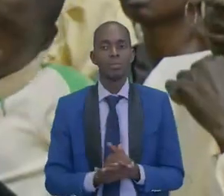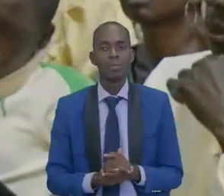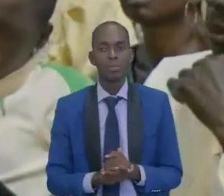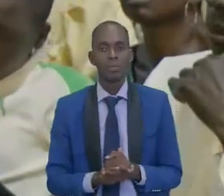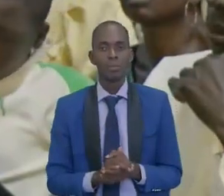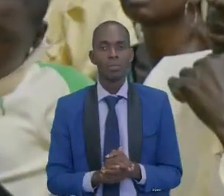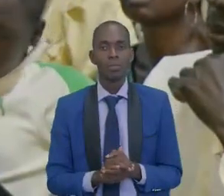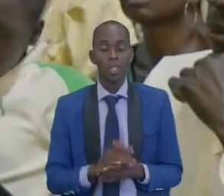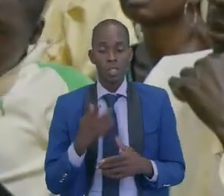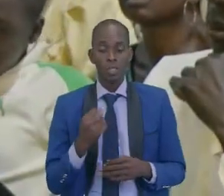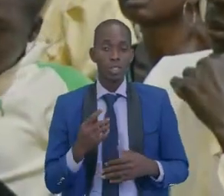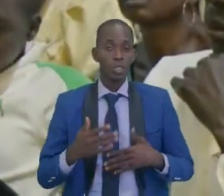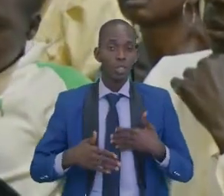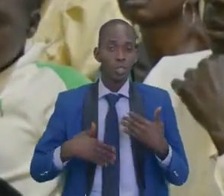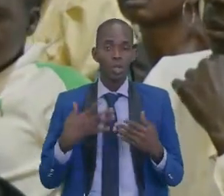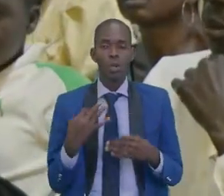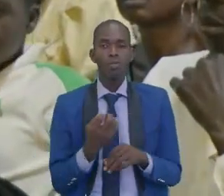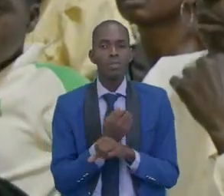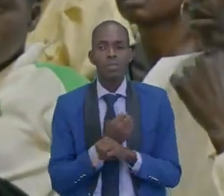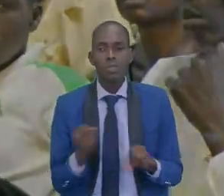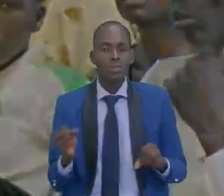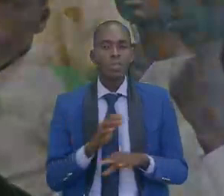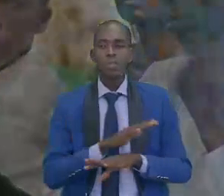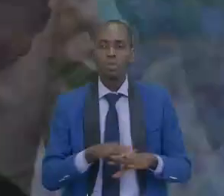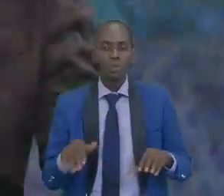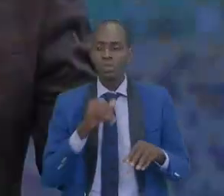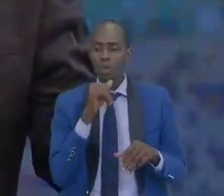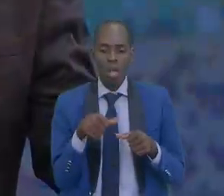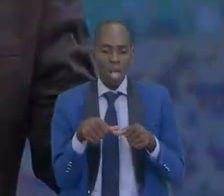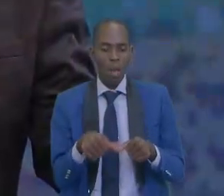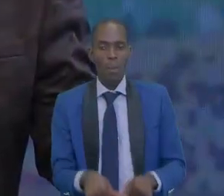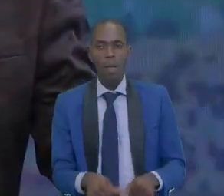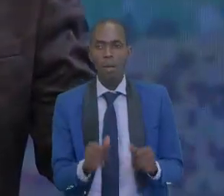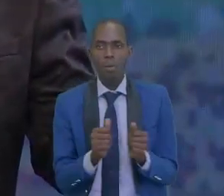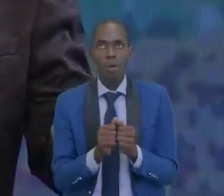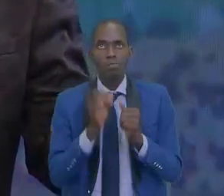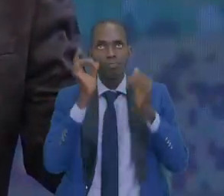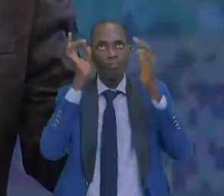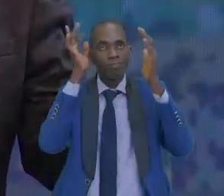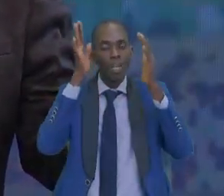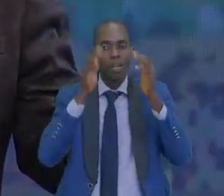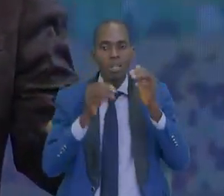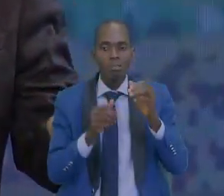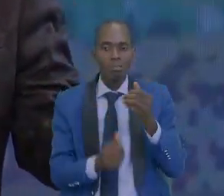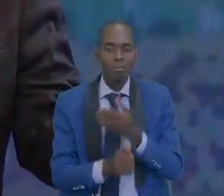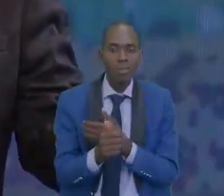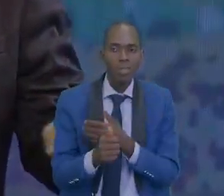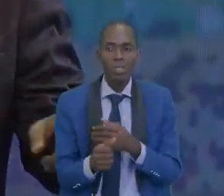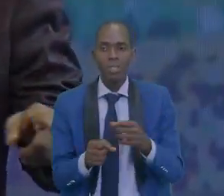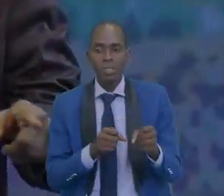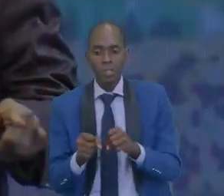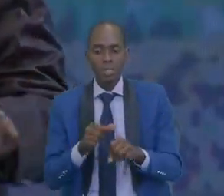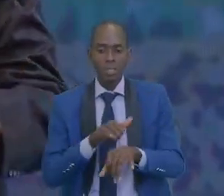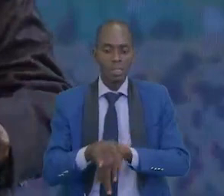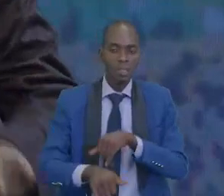The joy of salvation does not abide with cruelty, with violence, with deception, with lying,